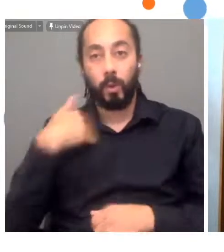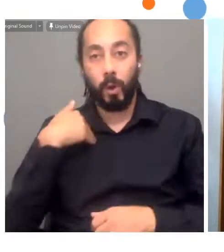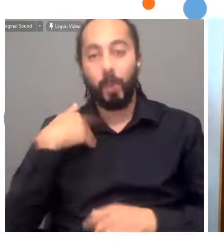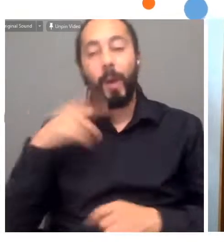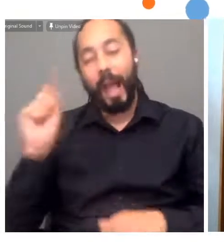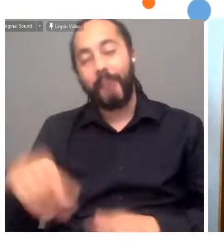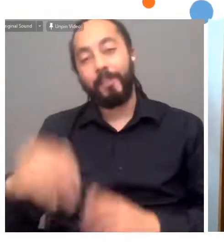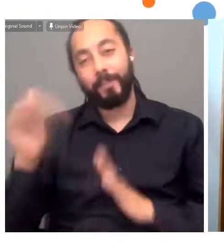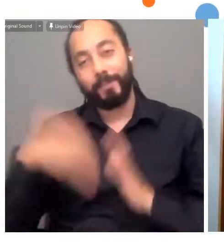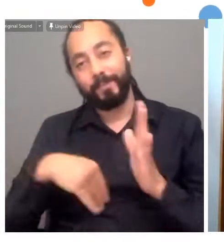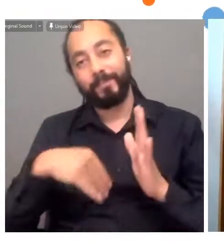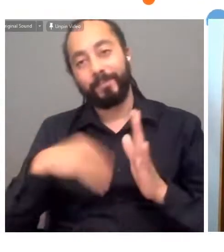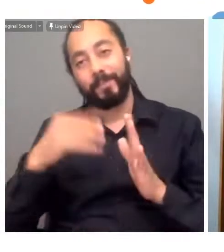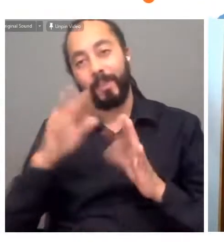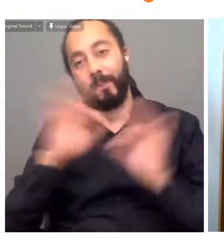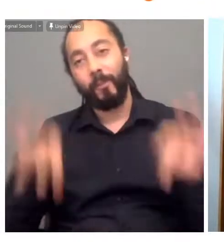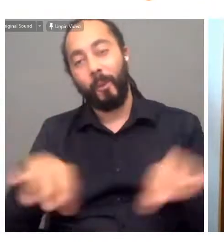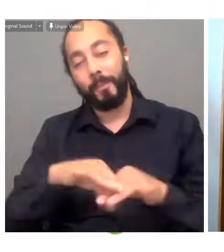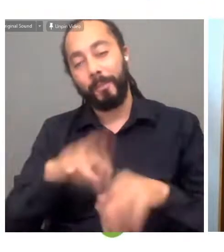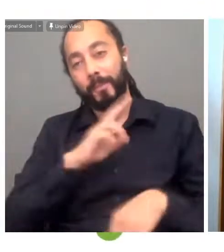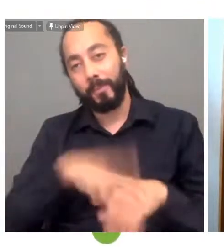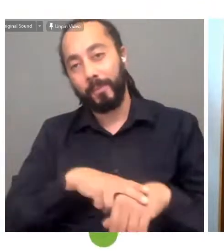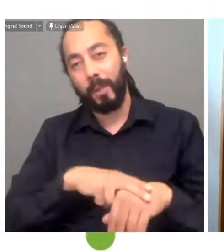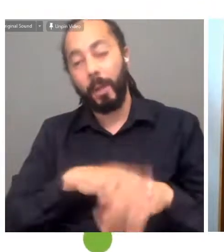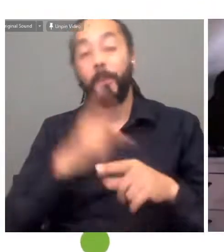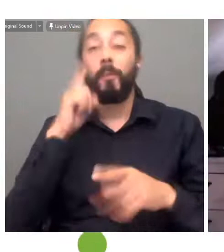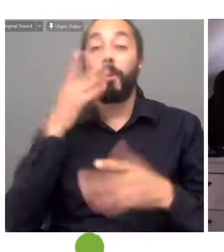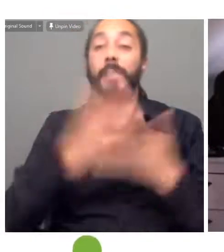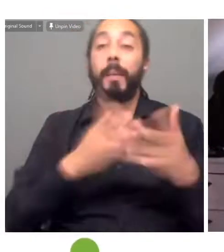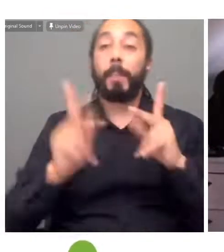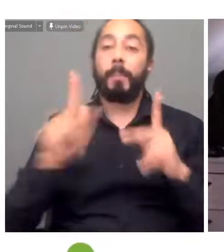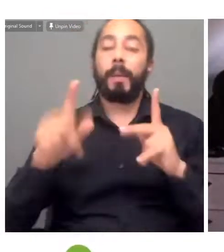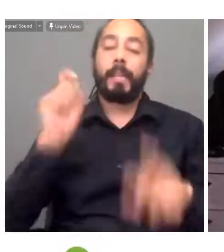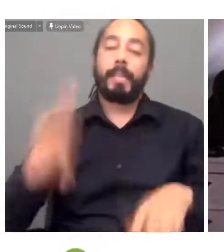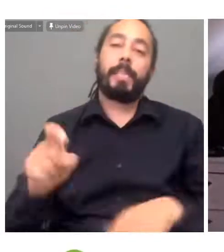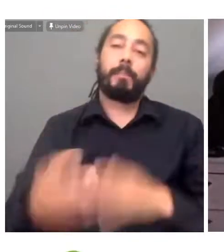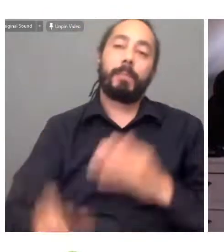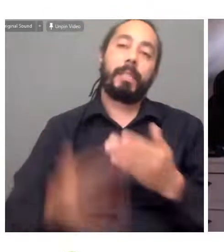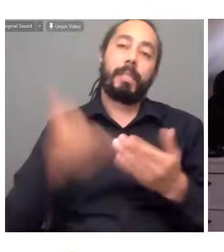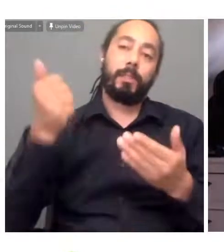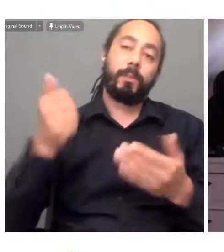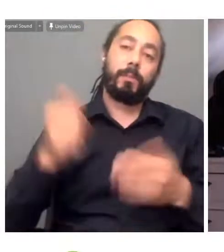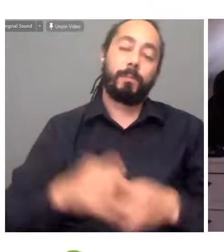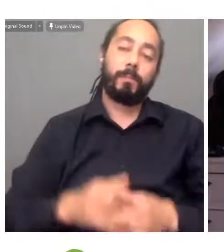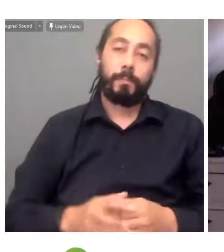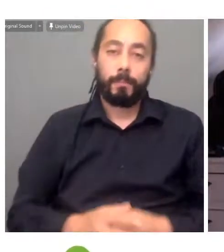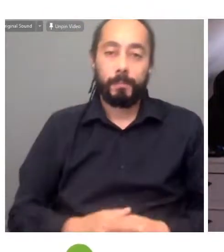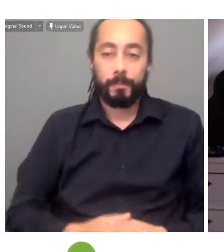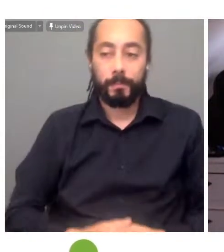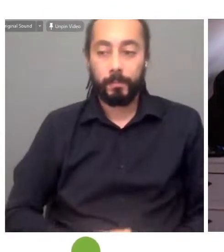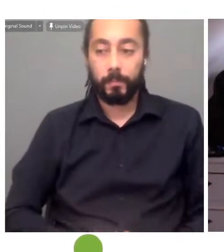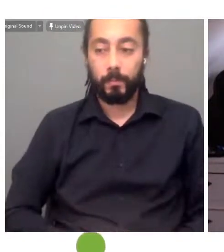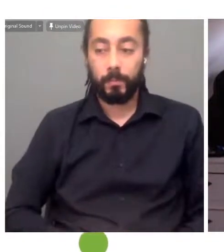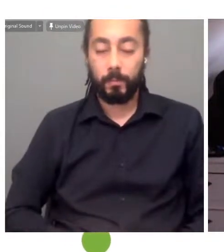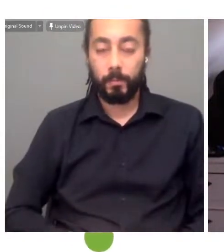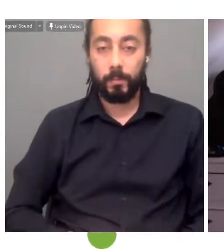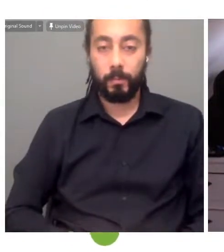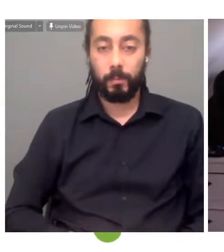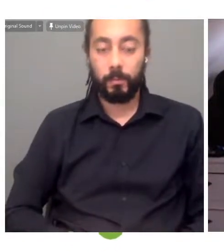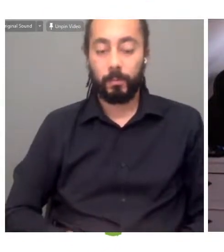form, but for some, it needs to be easier. You've segued into my other area, which is around